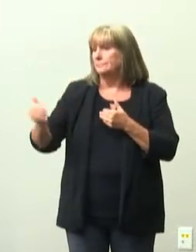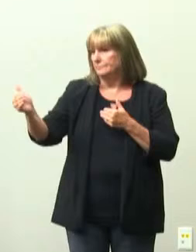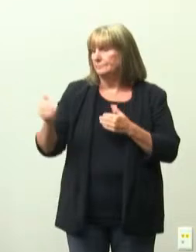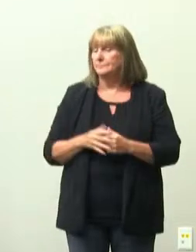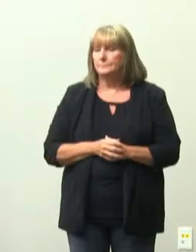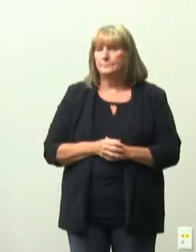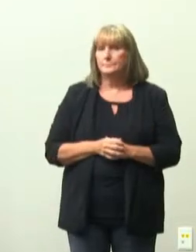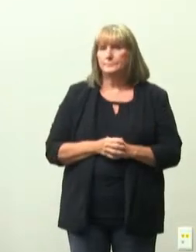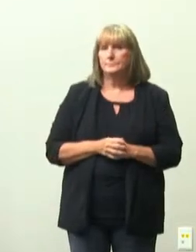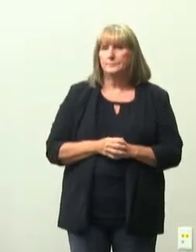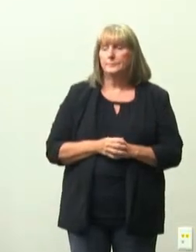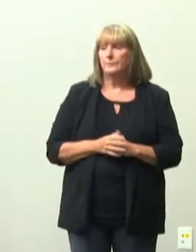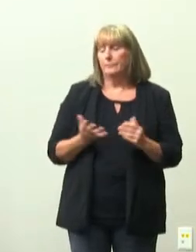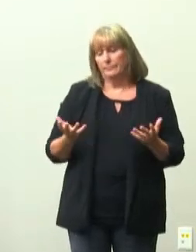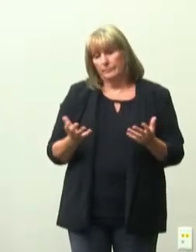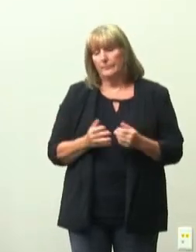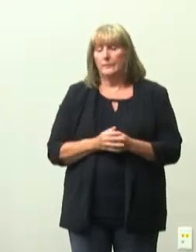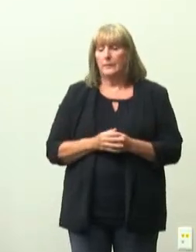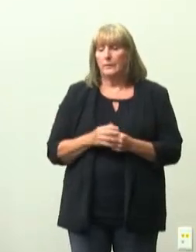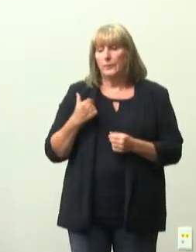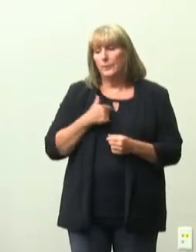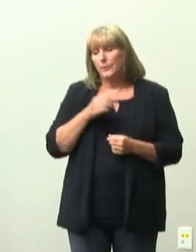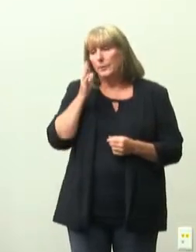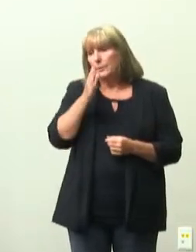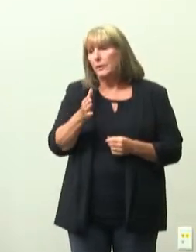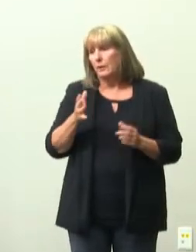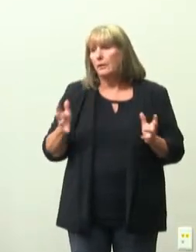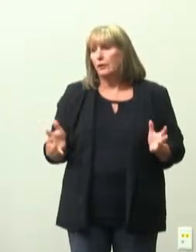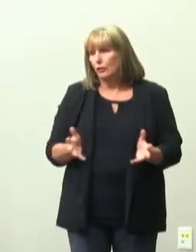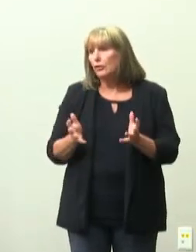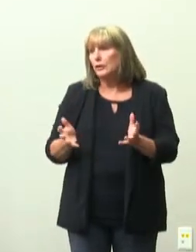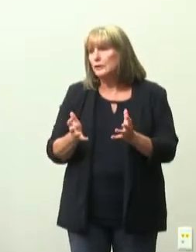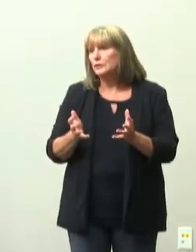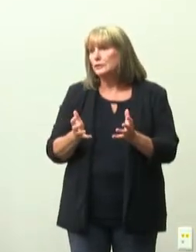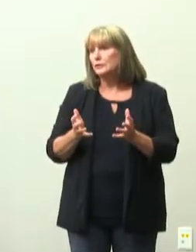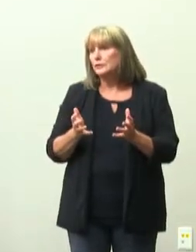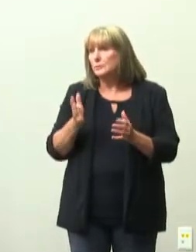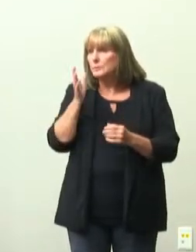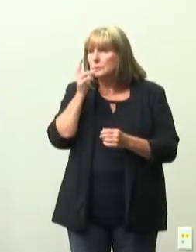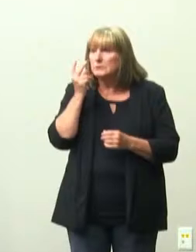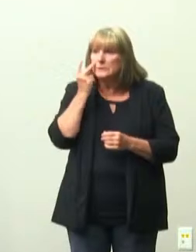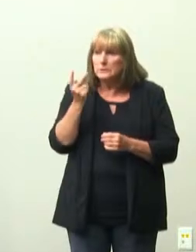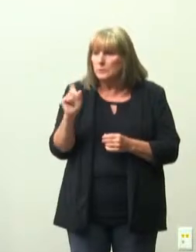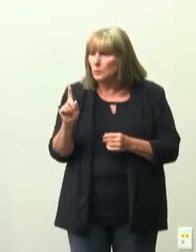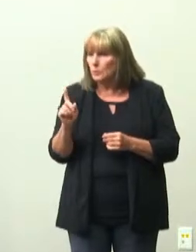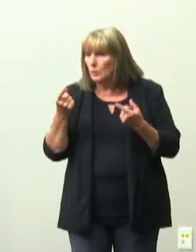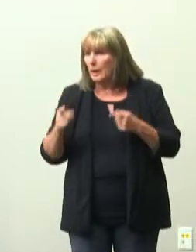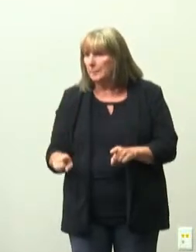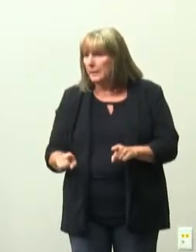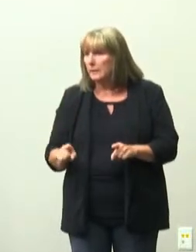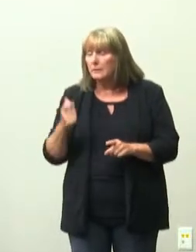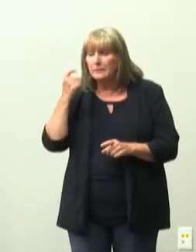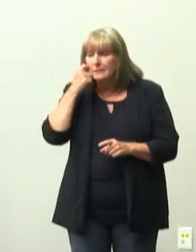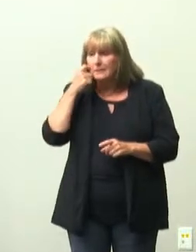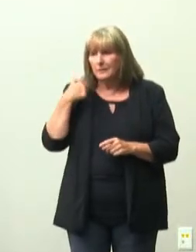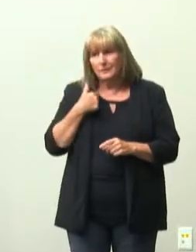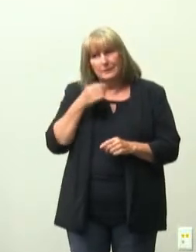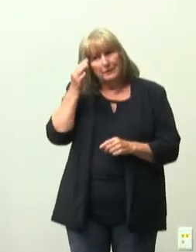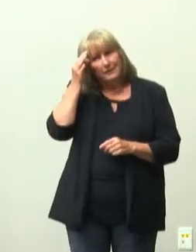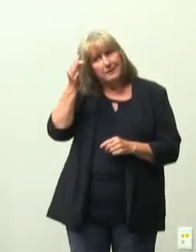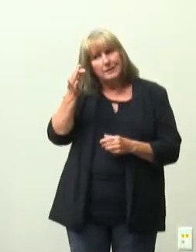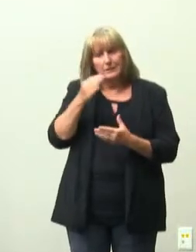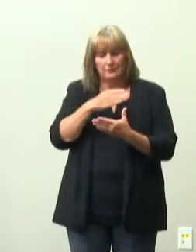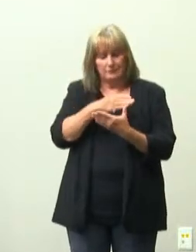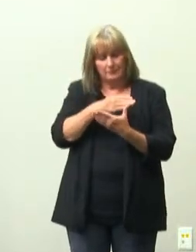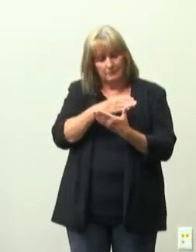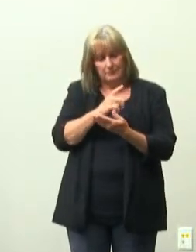forward. Certainly, we're going to be encouraging, we'll see where we go. As I said, we're on the cusp of going